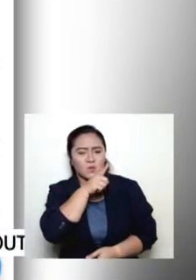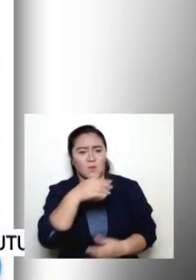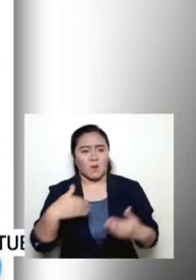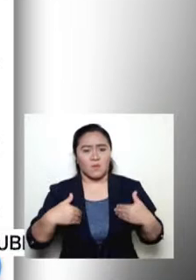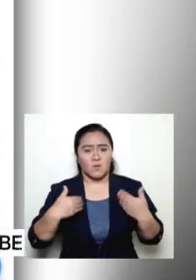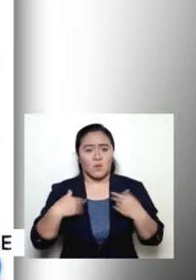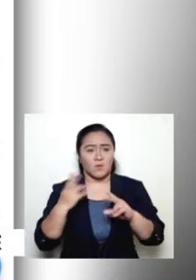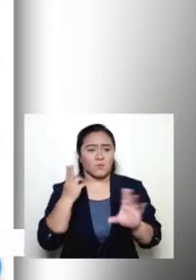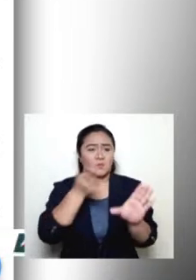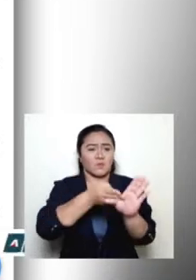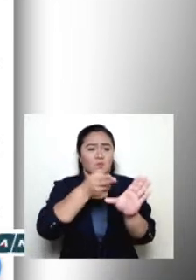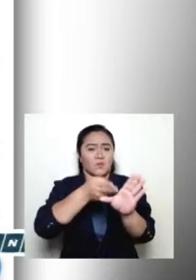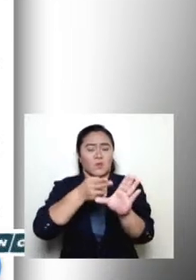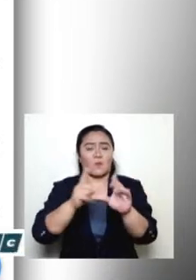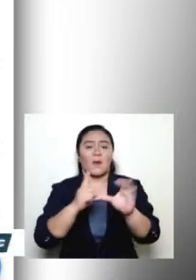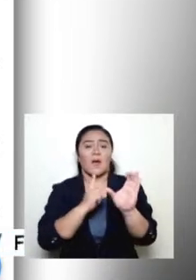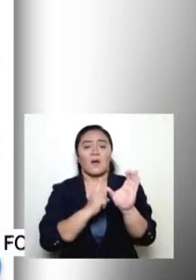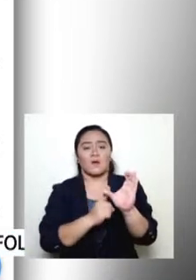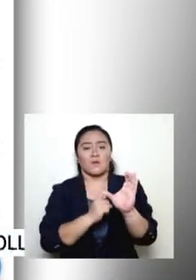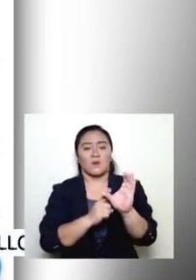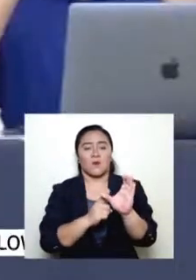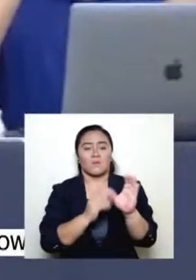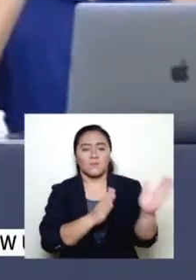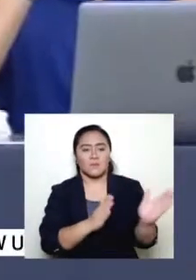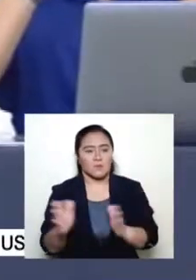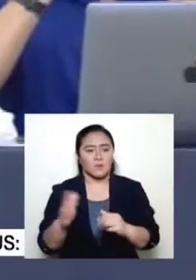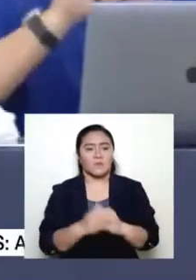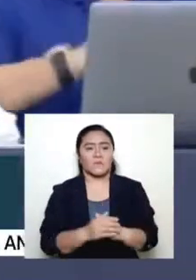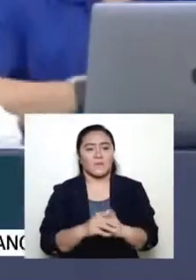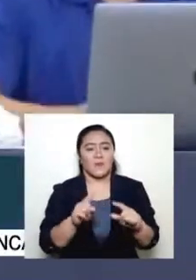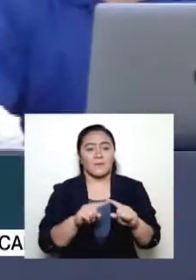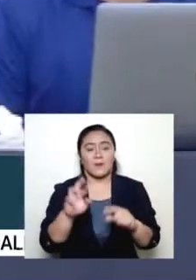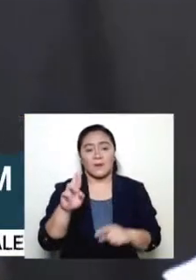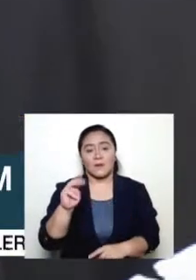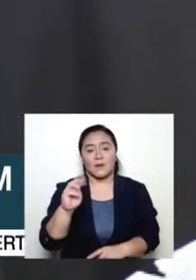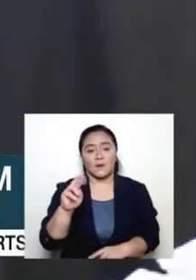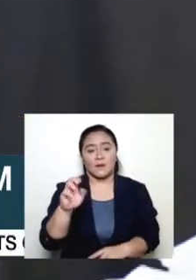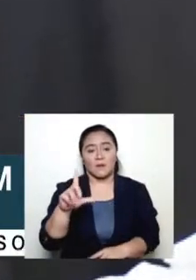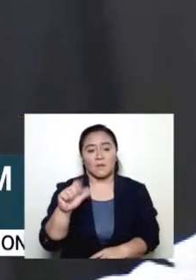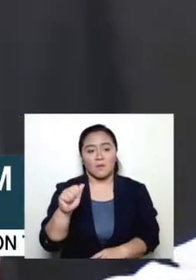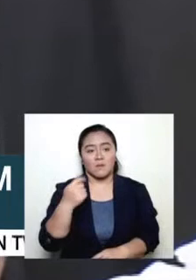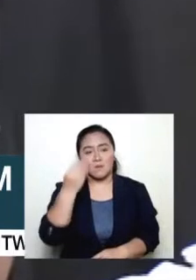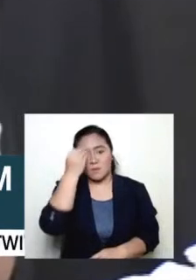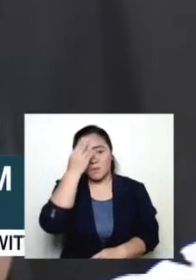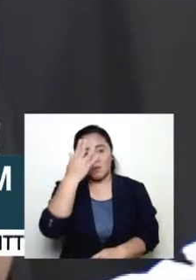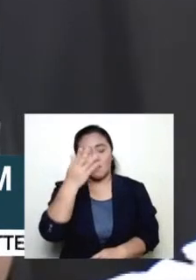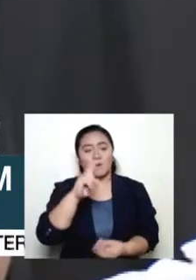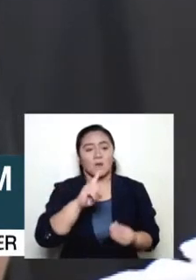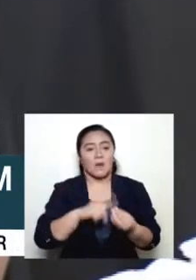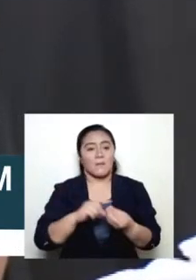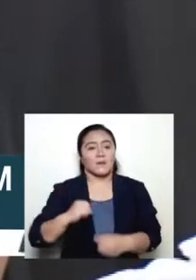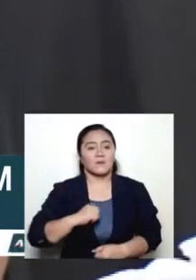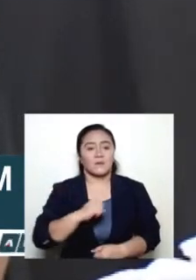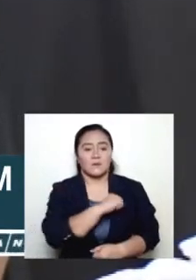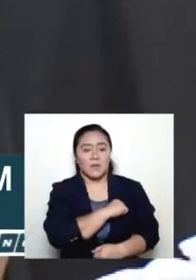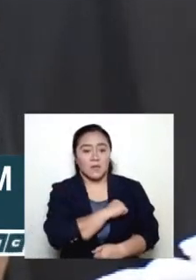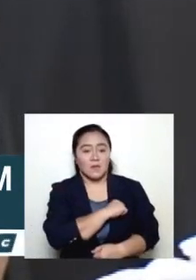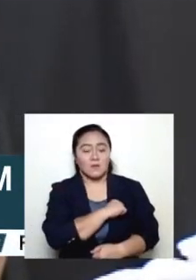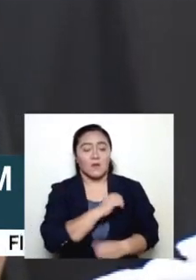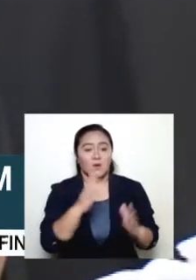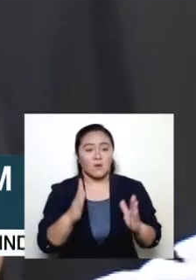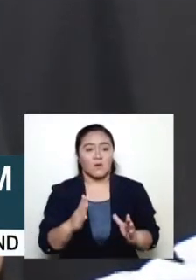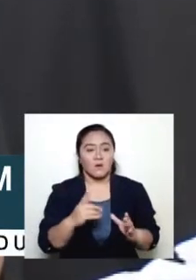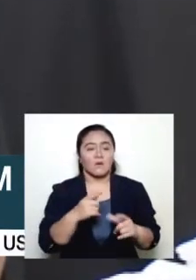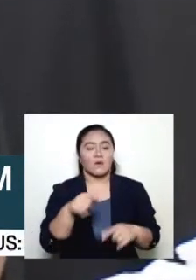links to the communist movement. In an interview on this show, Remulla also mentioned a Sambayan senatorial bet, Neri Colmenares,